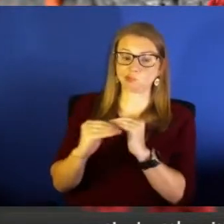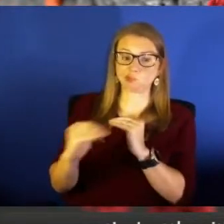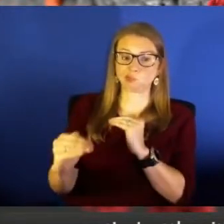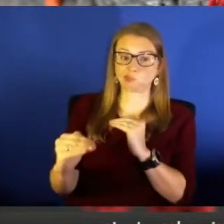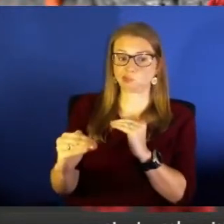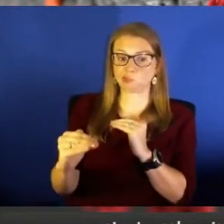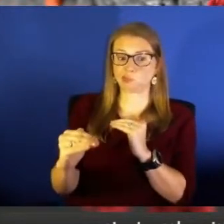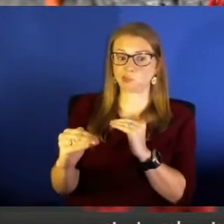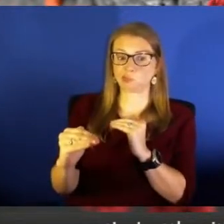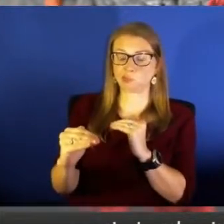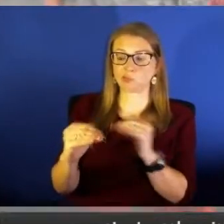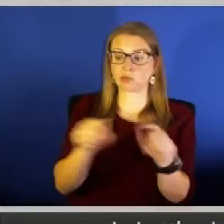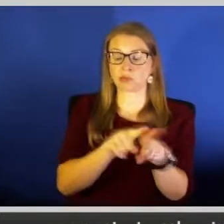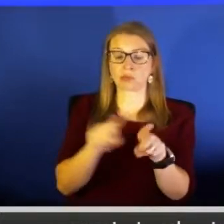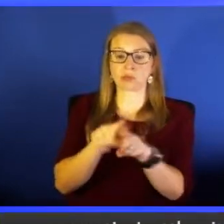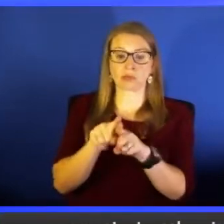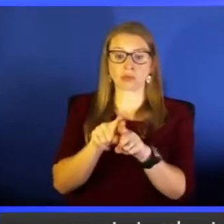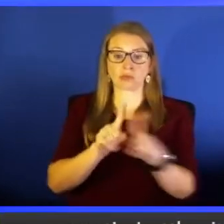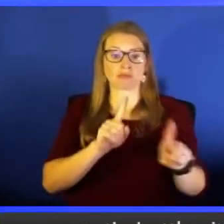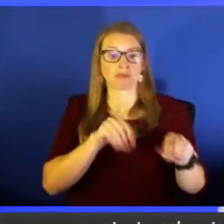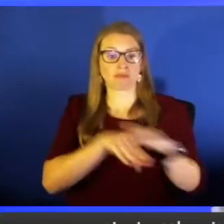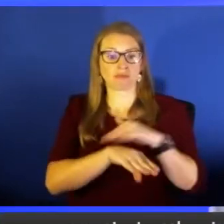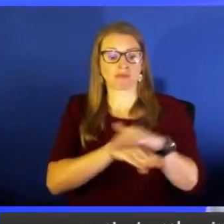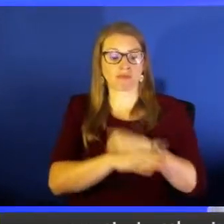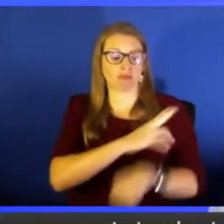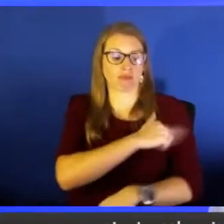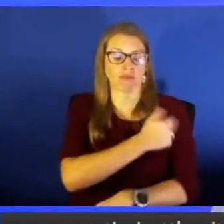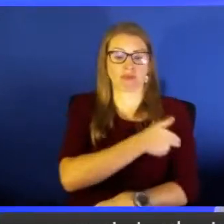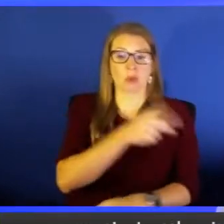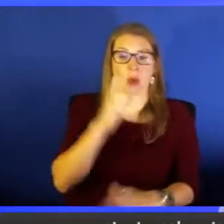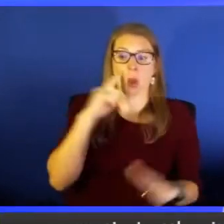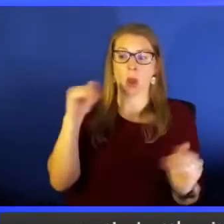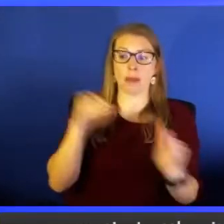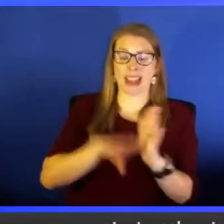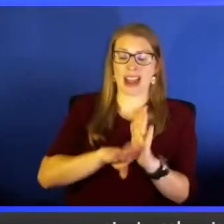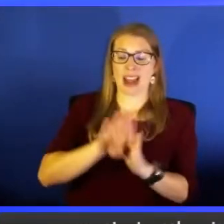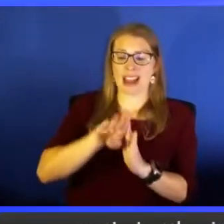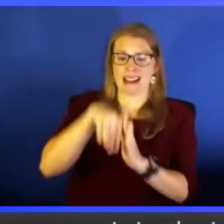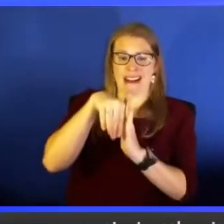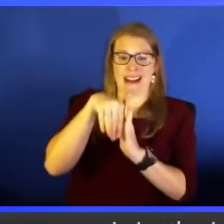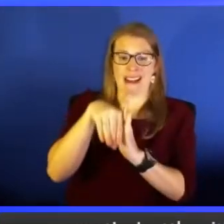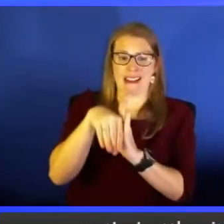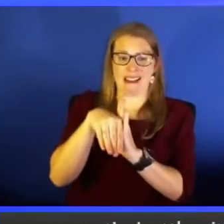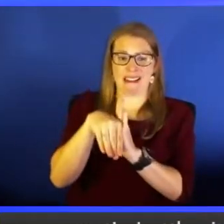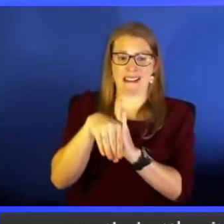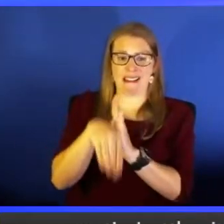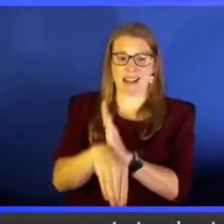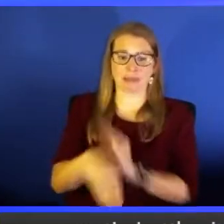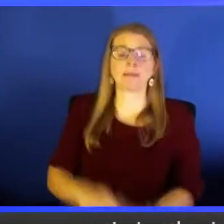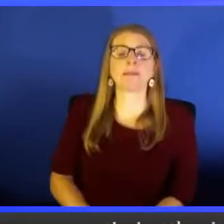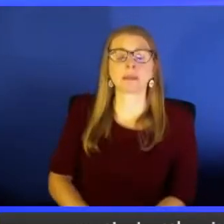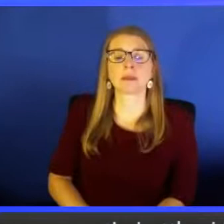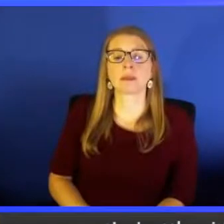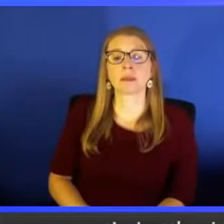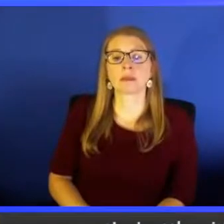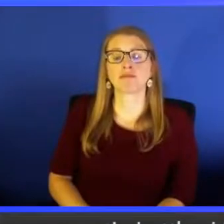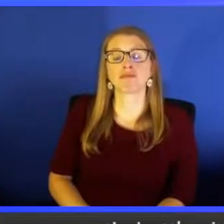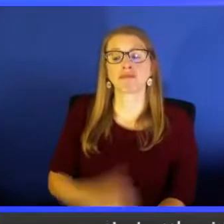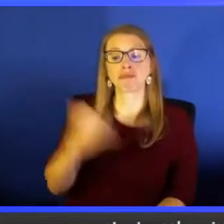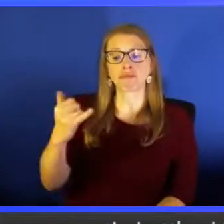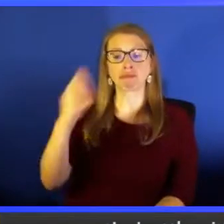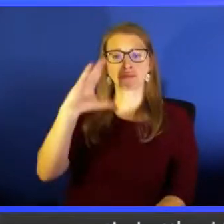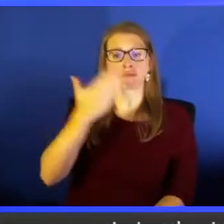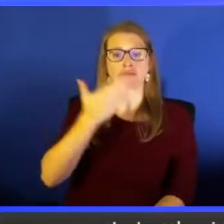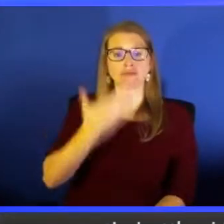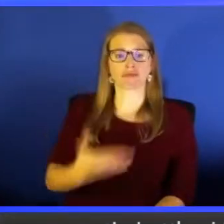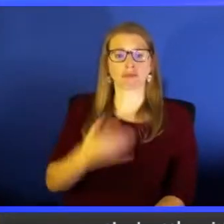So hopefully we're hitting a plateau and coming down from this most current surge. Right now it looks pretty good for keeping